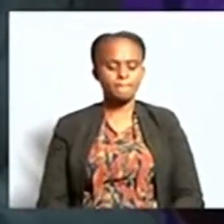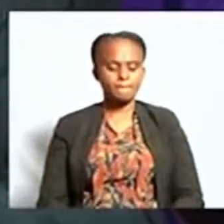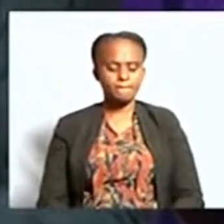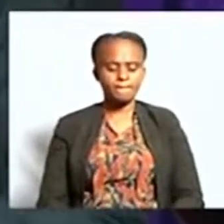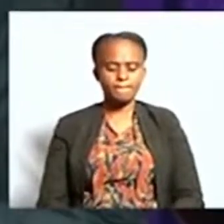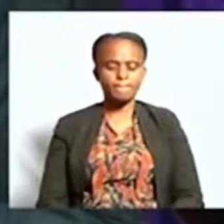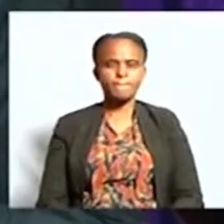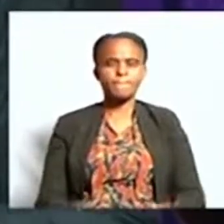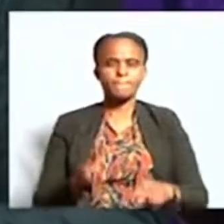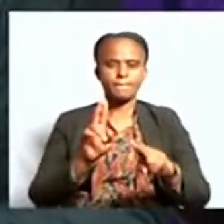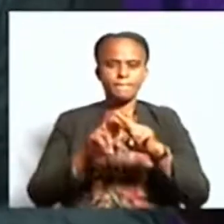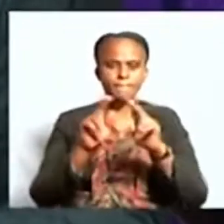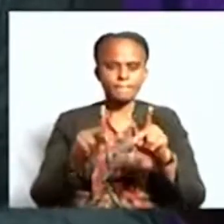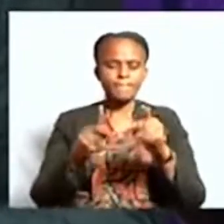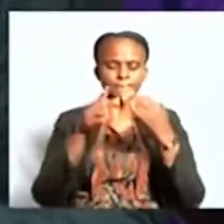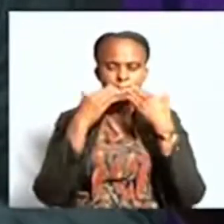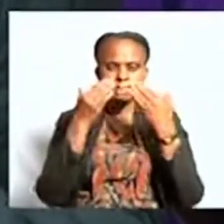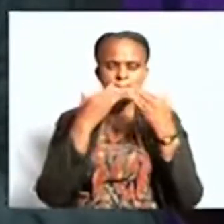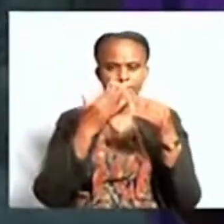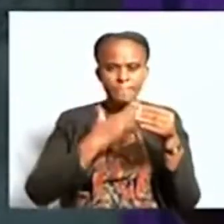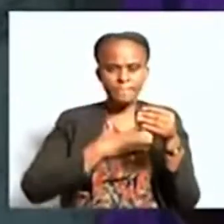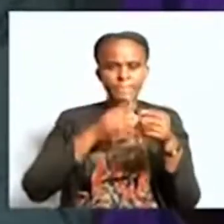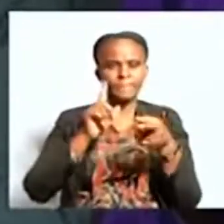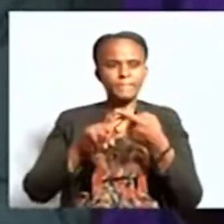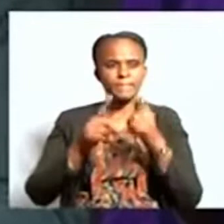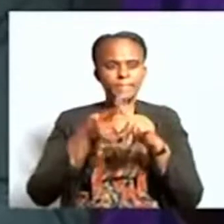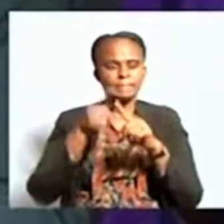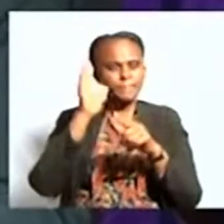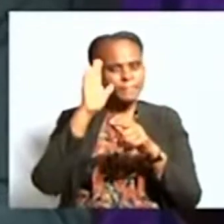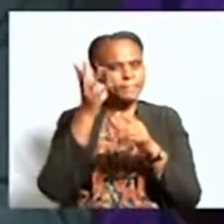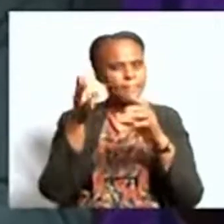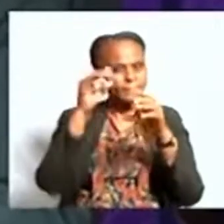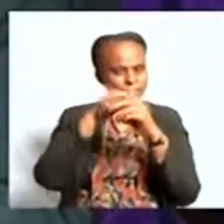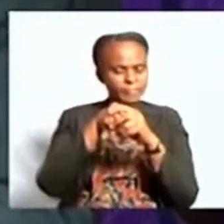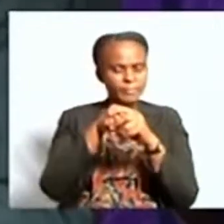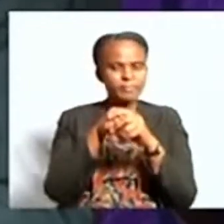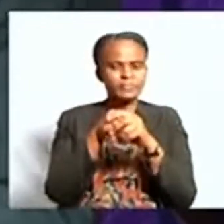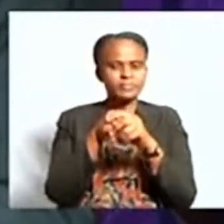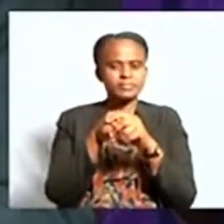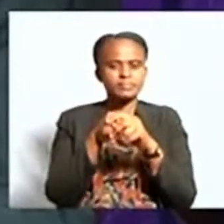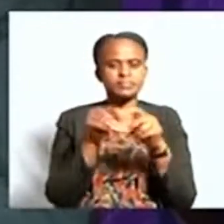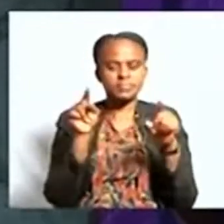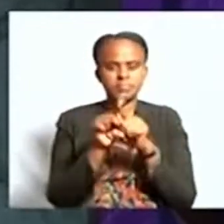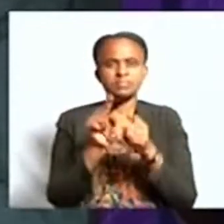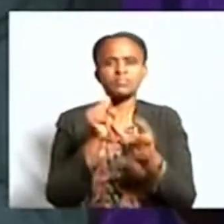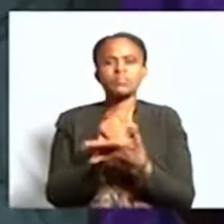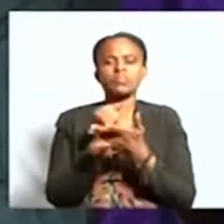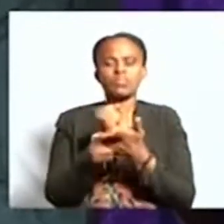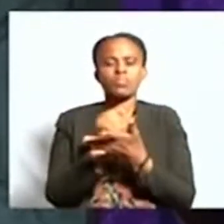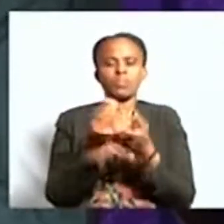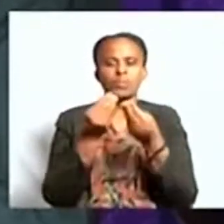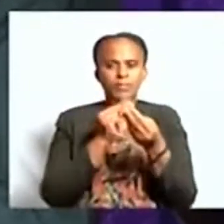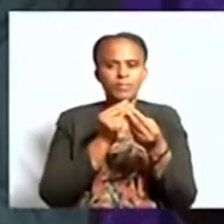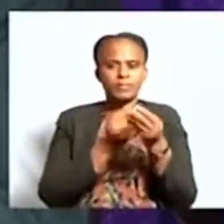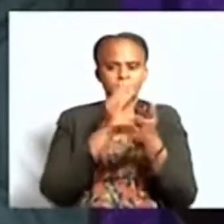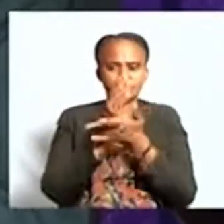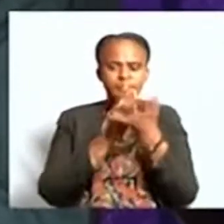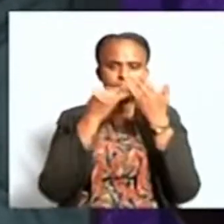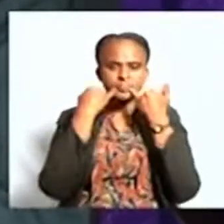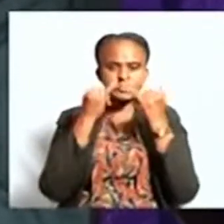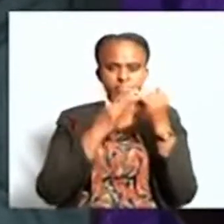Thank you, Chair. My colleagues will come in and chip in to give some detail that I may